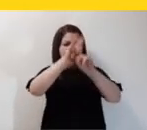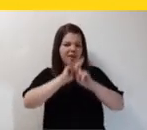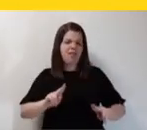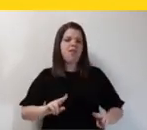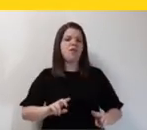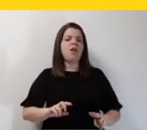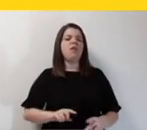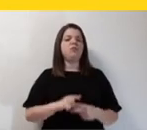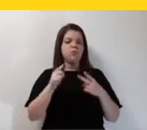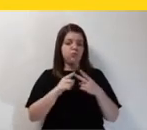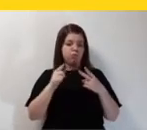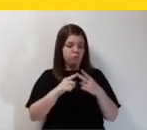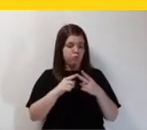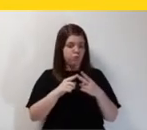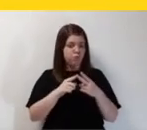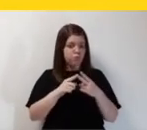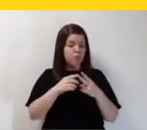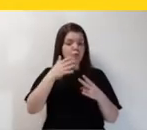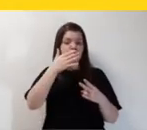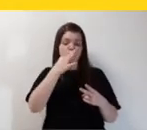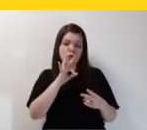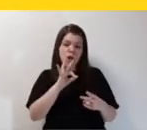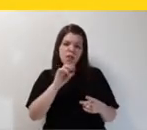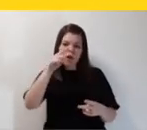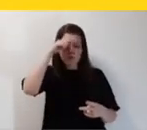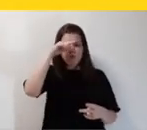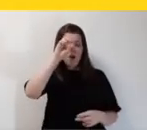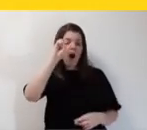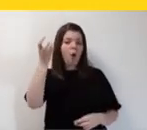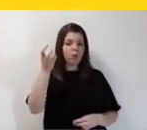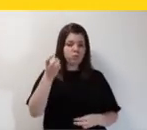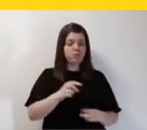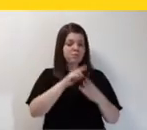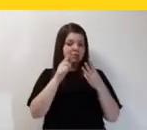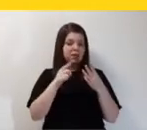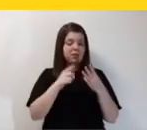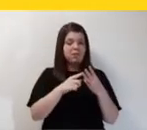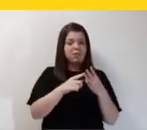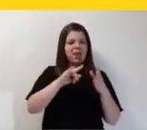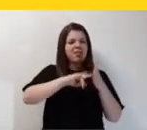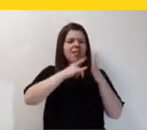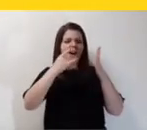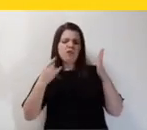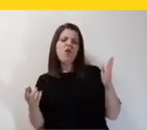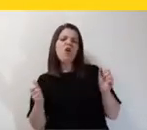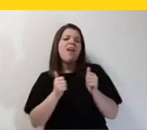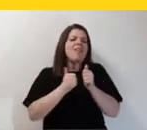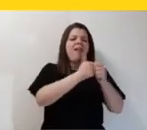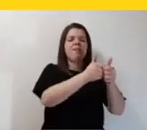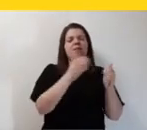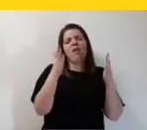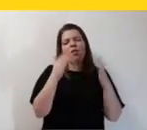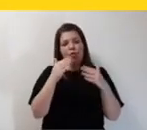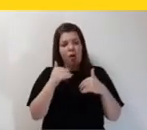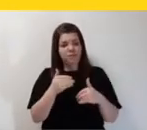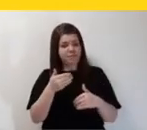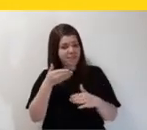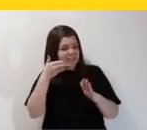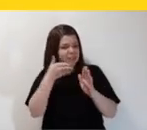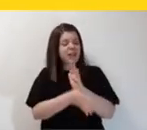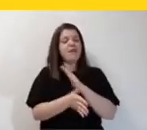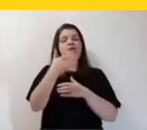I mean, we have internationalized project, other cultural context, and no